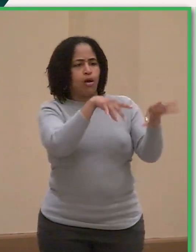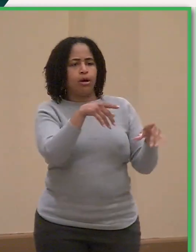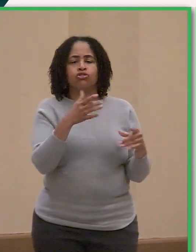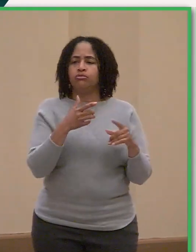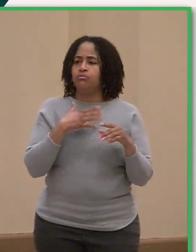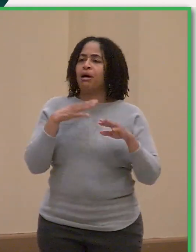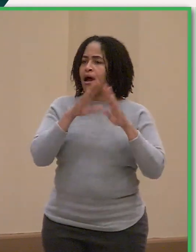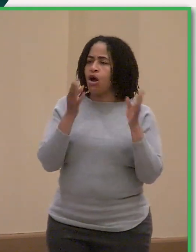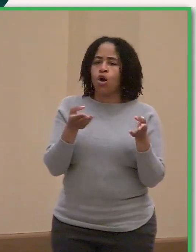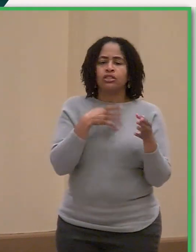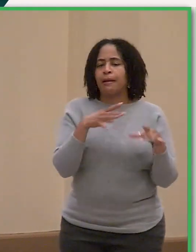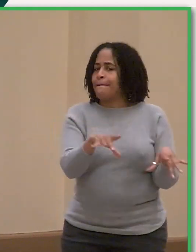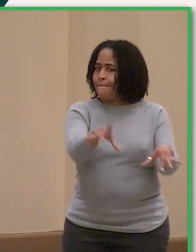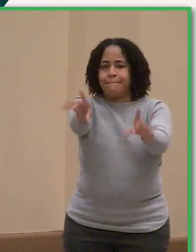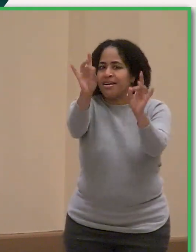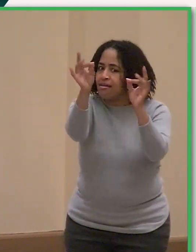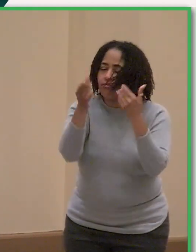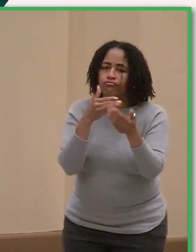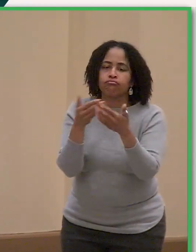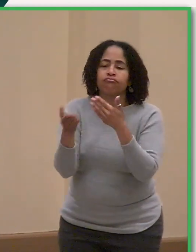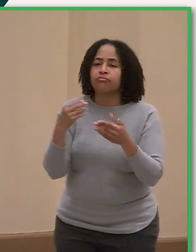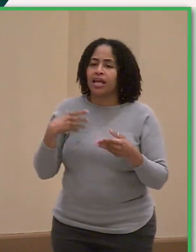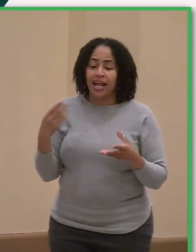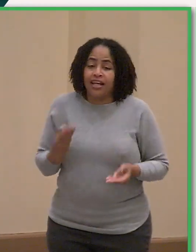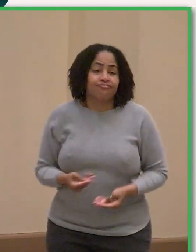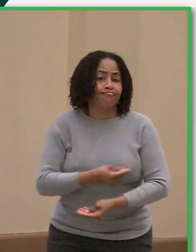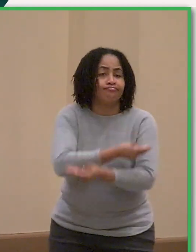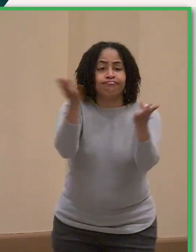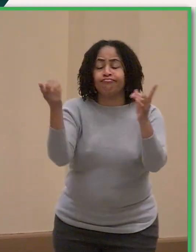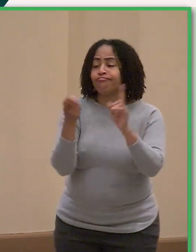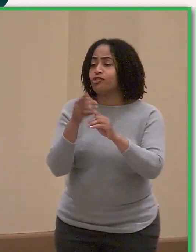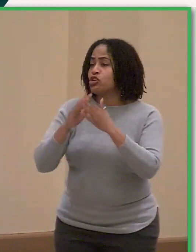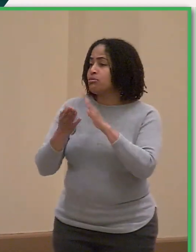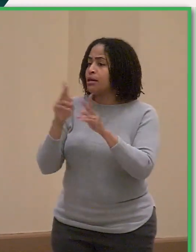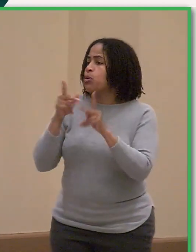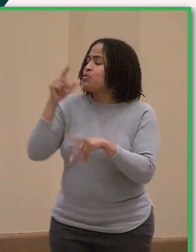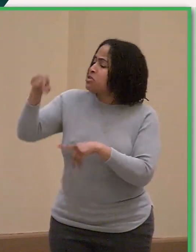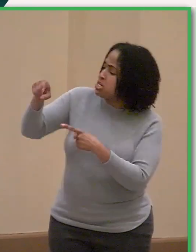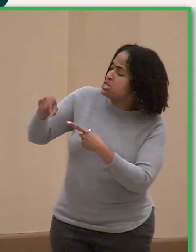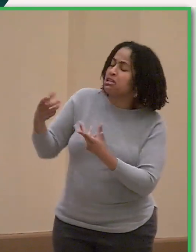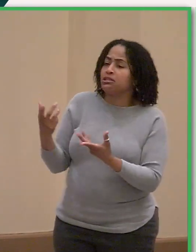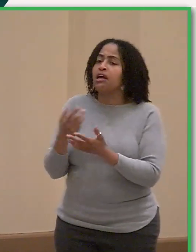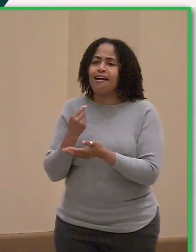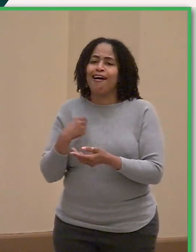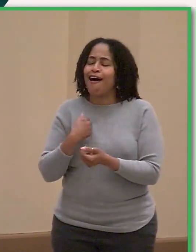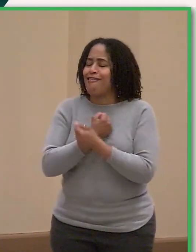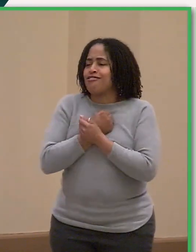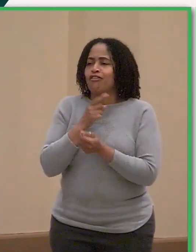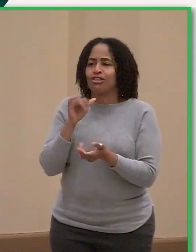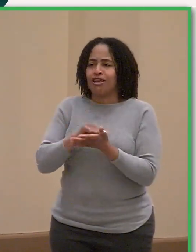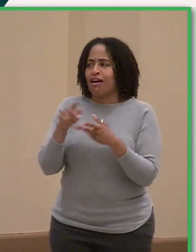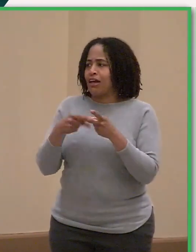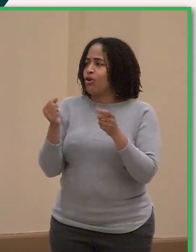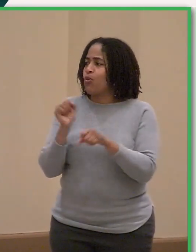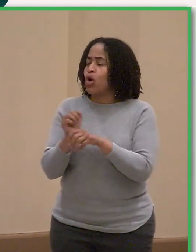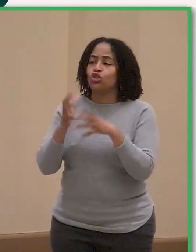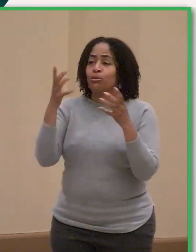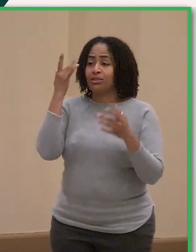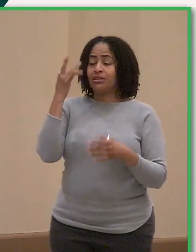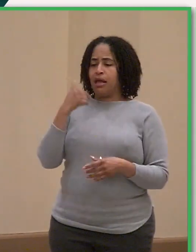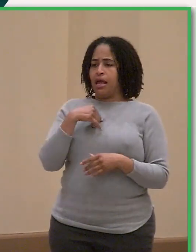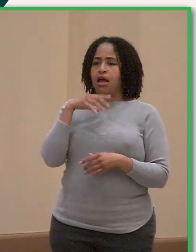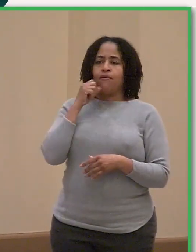house, or I pick it up and I just give it right back out to the community, to people that needs it. And I just love doing this work so much because I was shut out